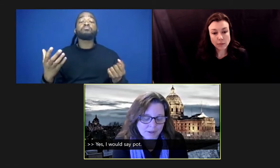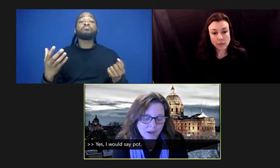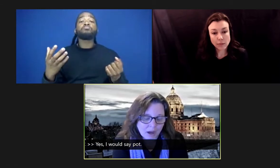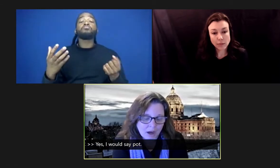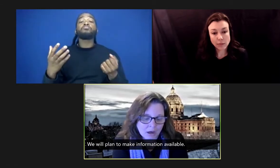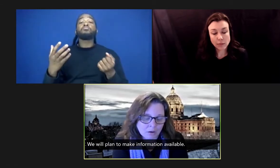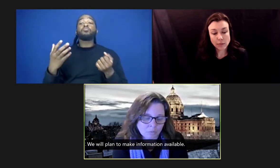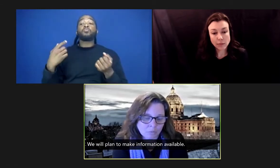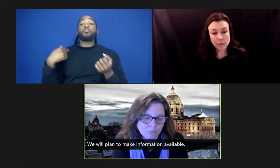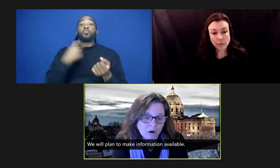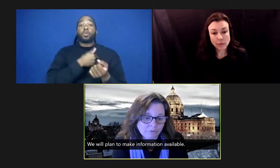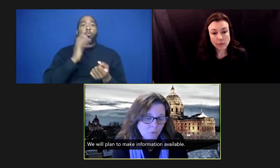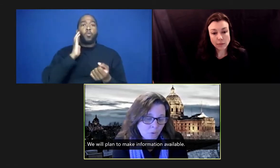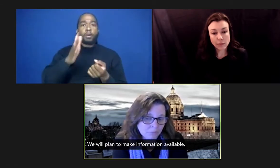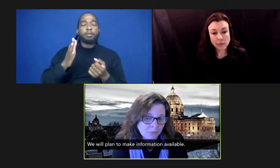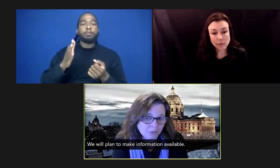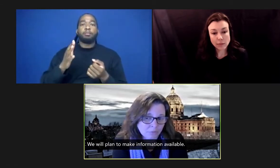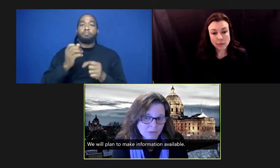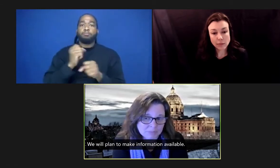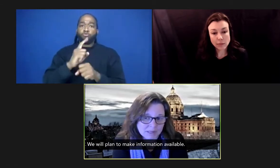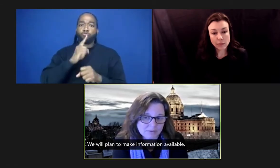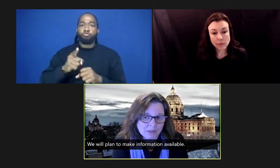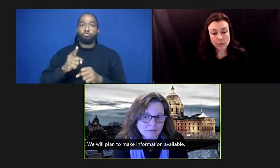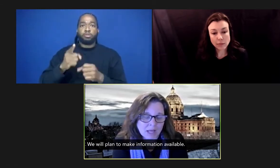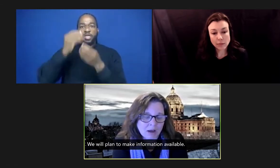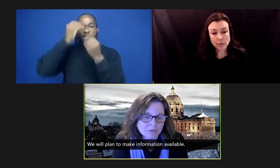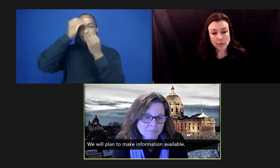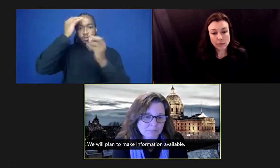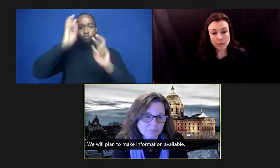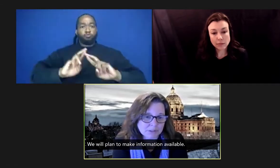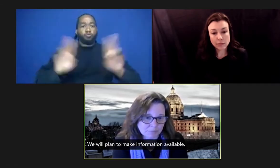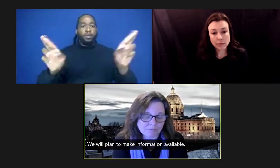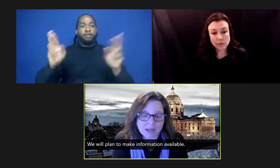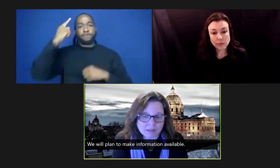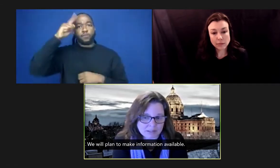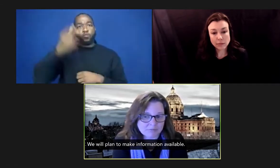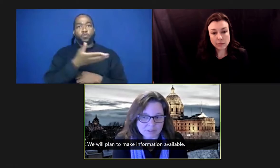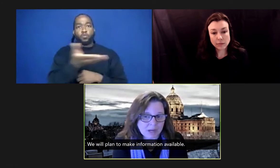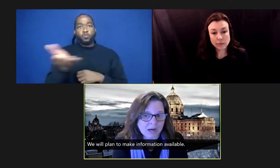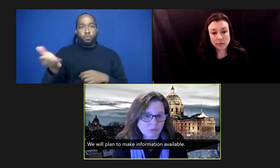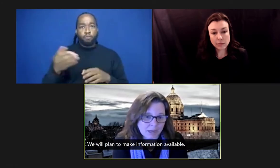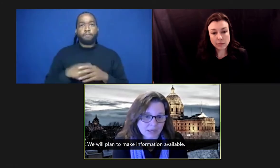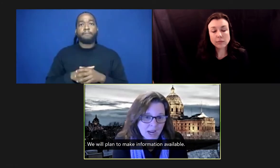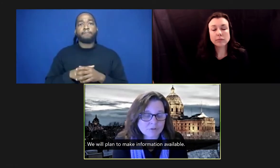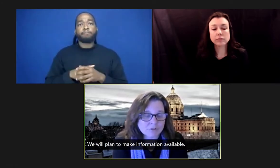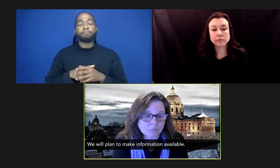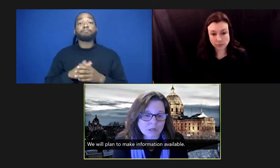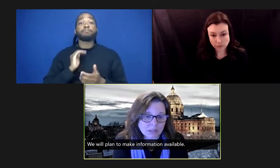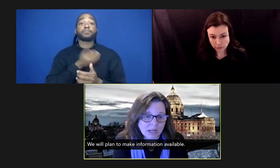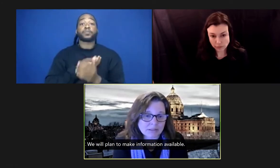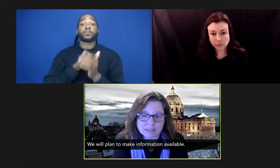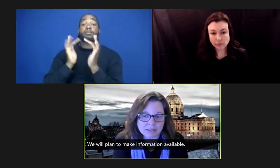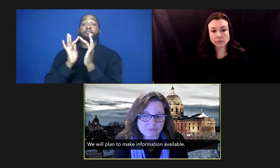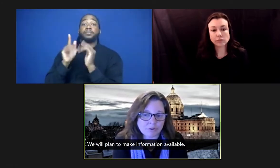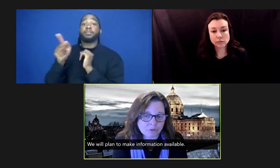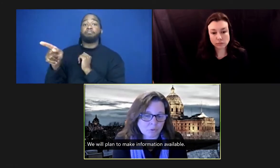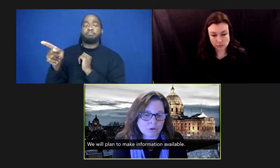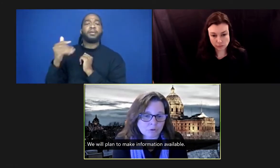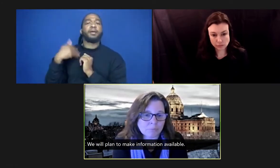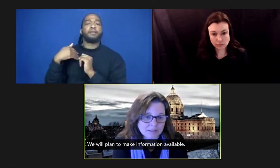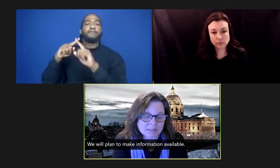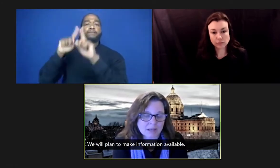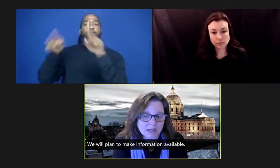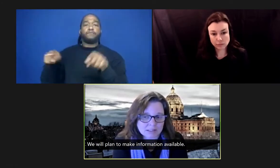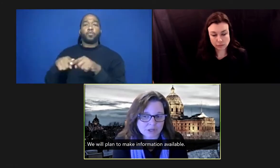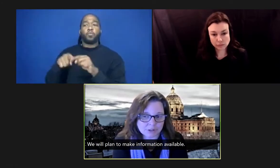developed a form on the website that allows people to provide us feedback right now. So we're collecting, even though the work